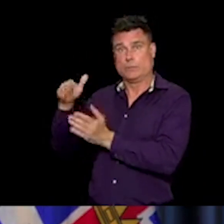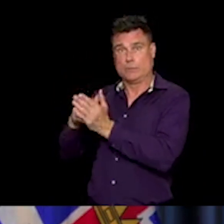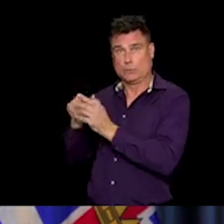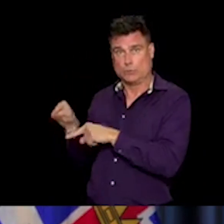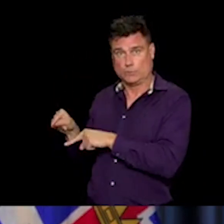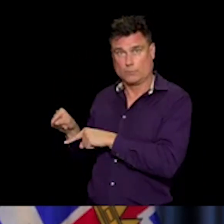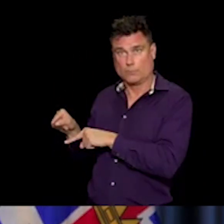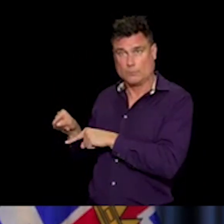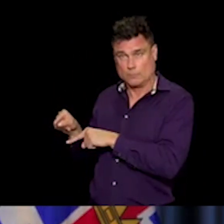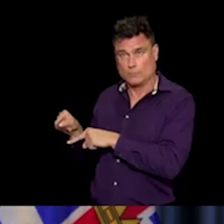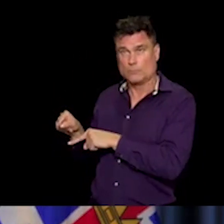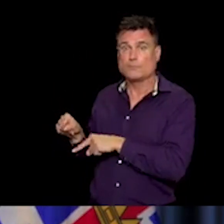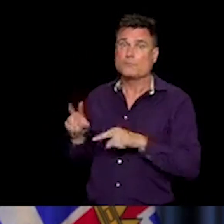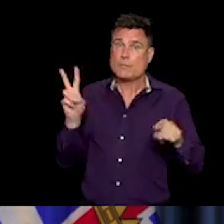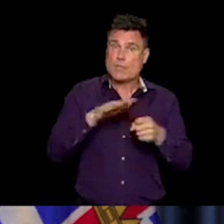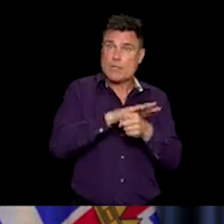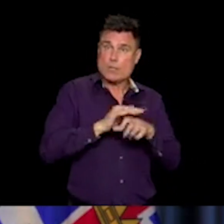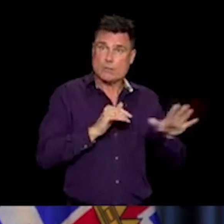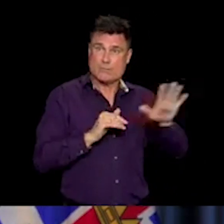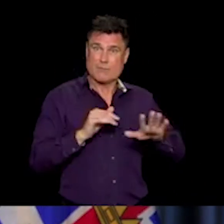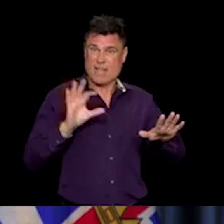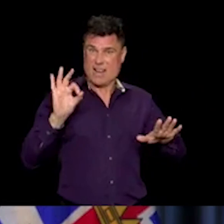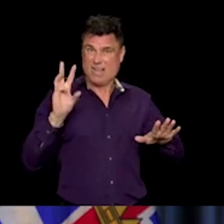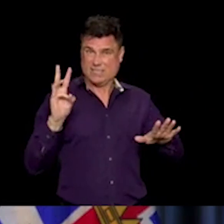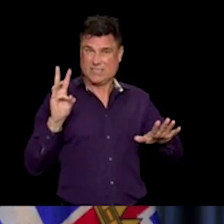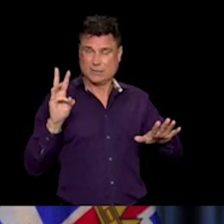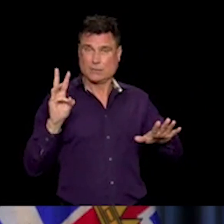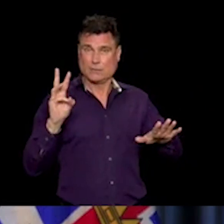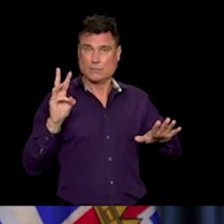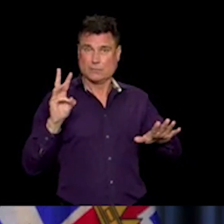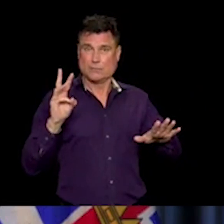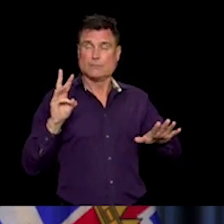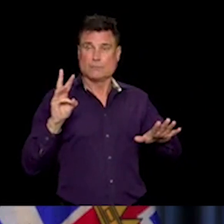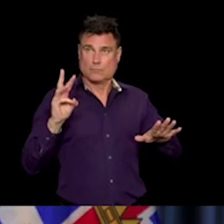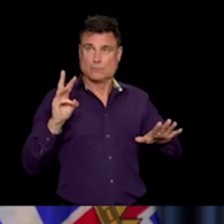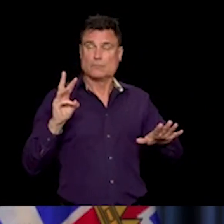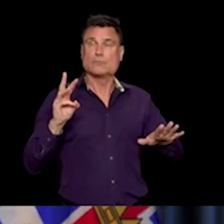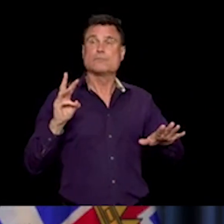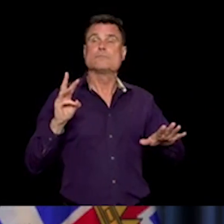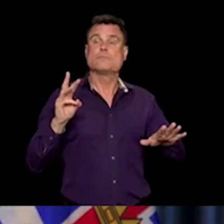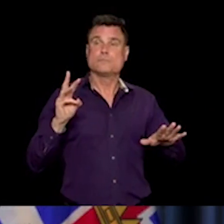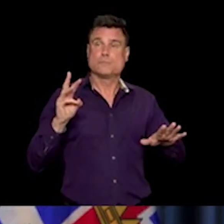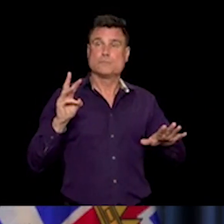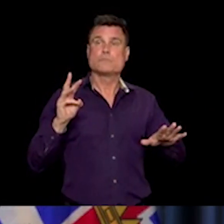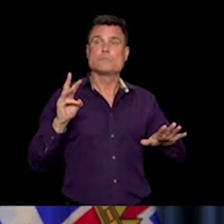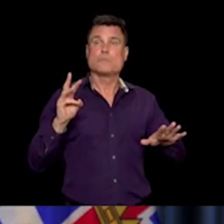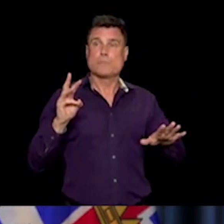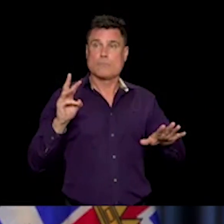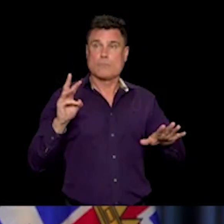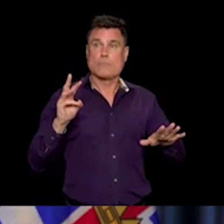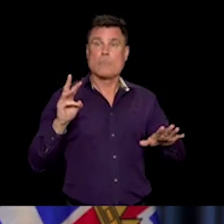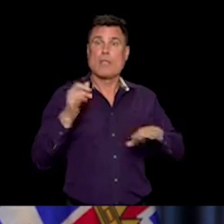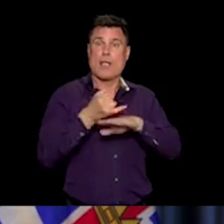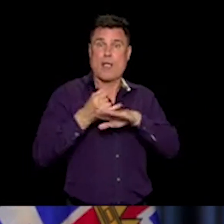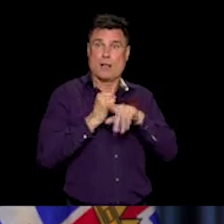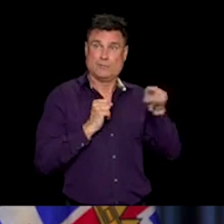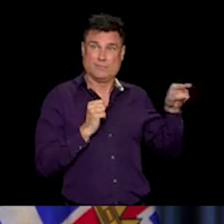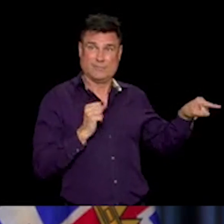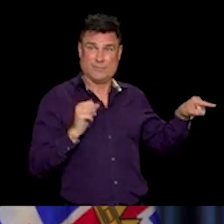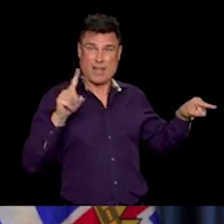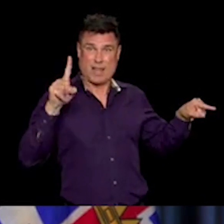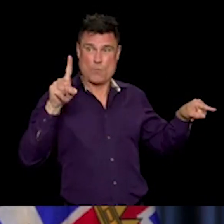plan. That's an increase of 4 sites from last week. Others are in process, but again, we are not reporting in process plans,